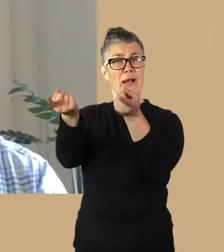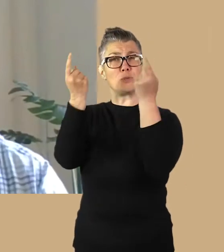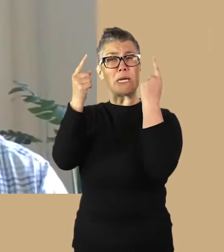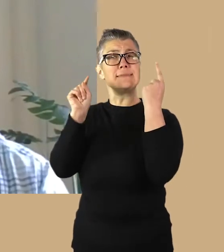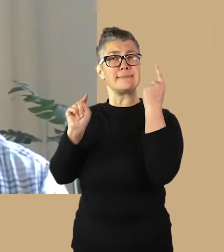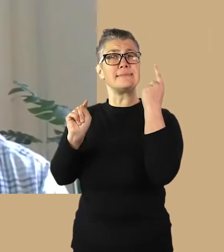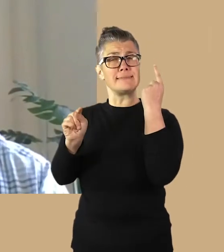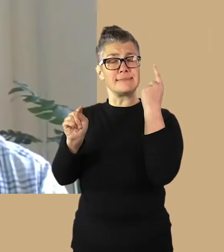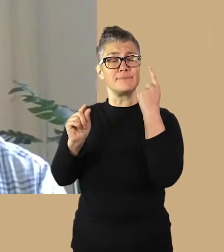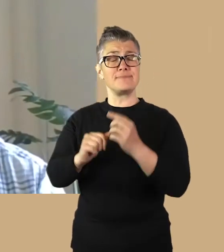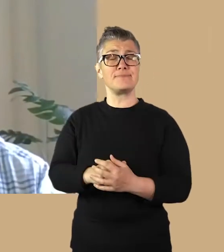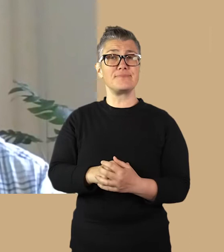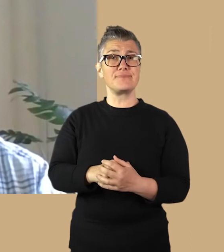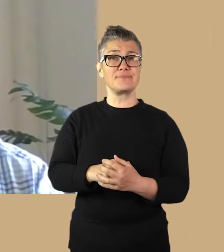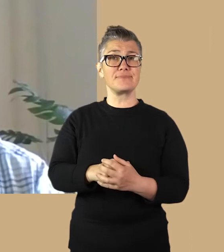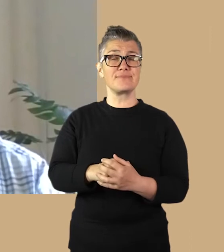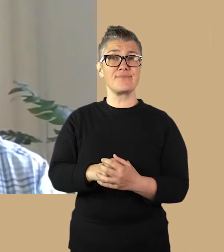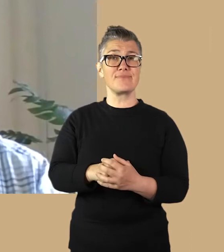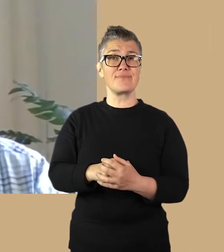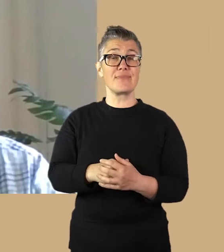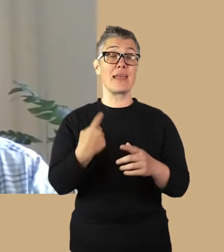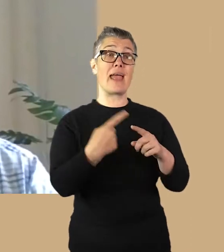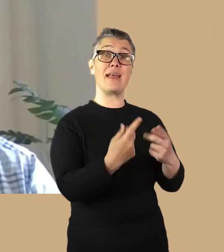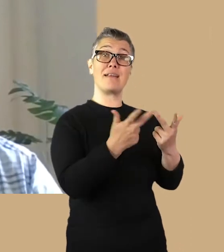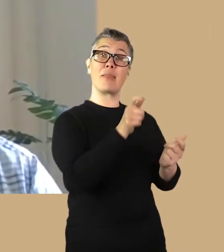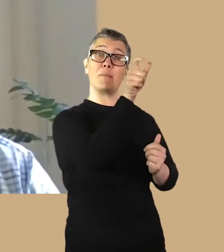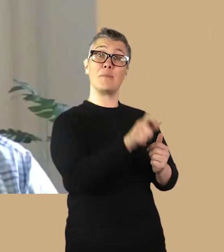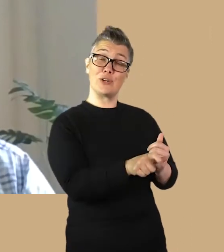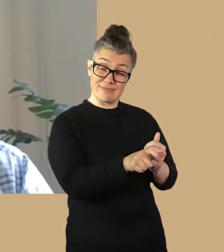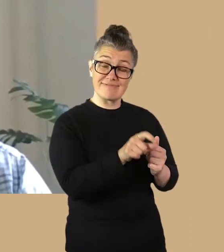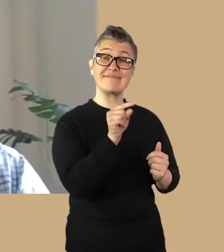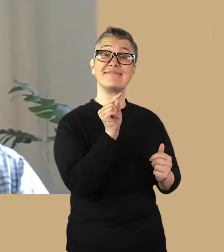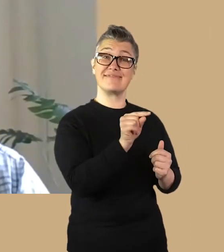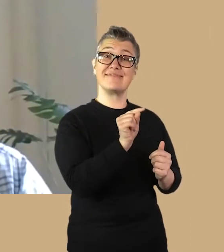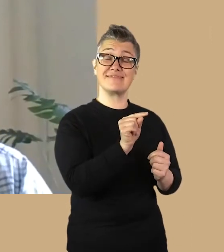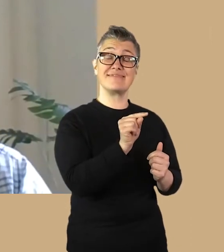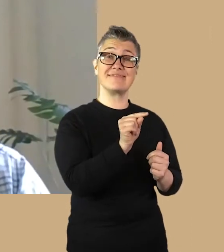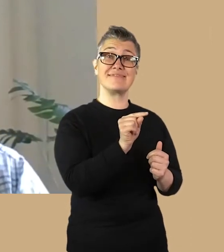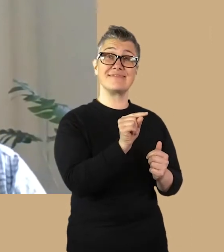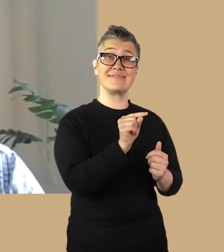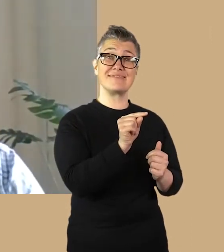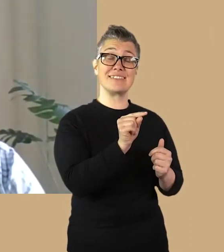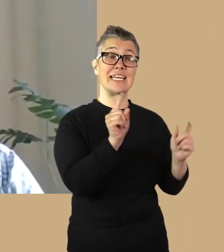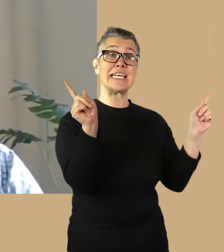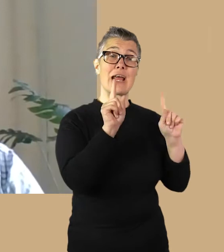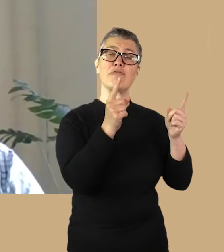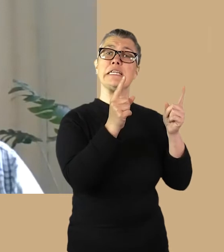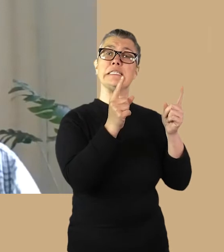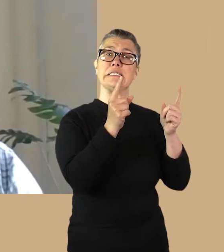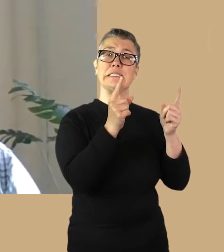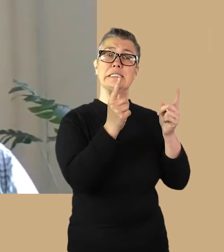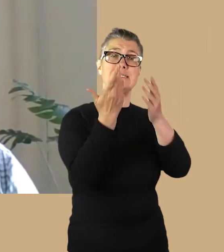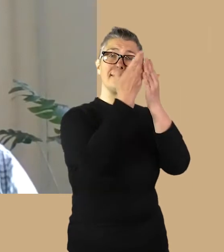Ailey is an ex-graduate and also Cecilio Pilawong.